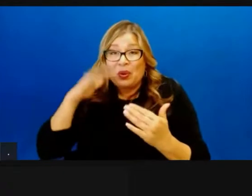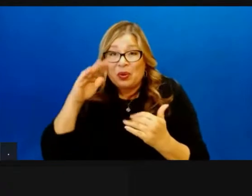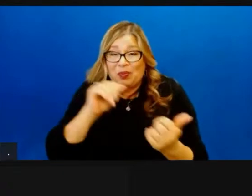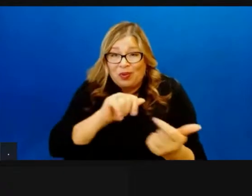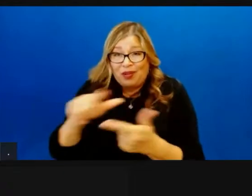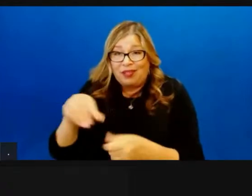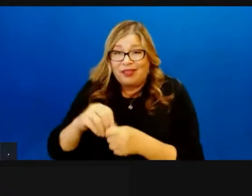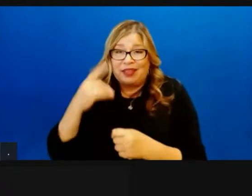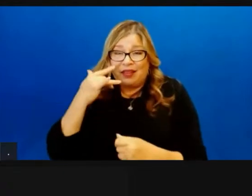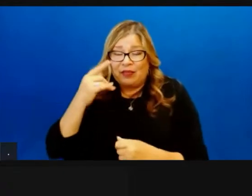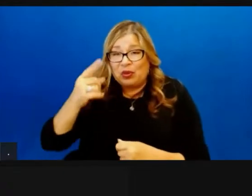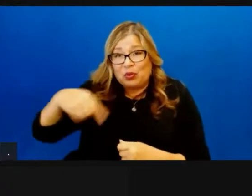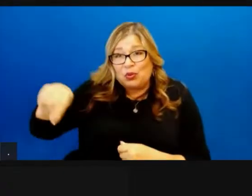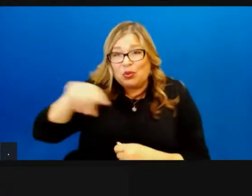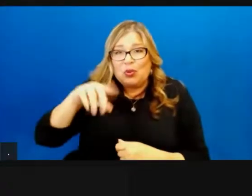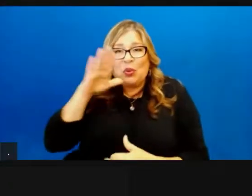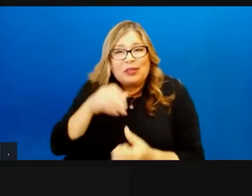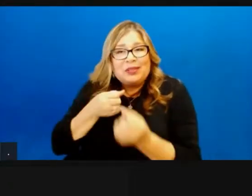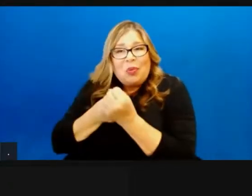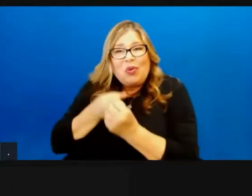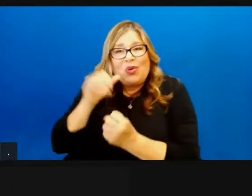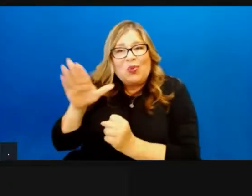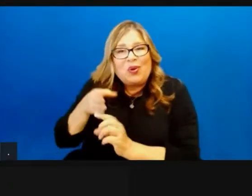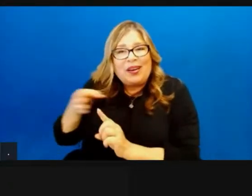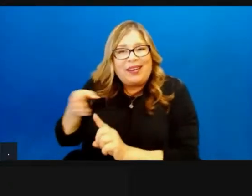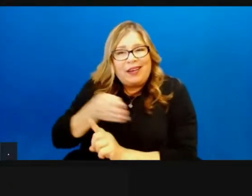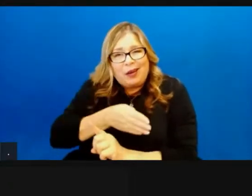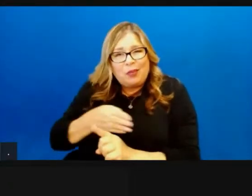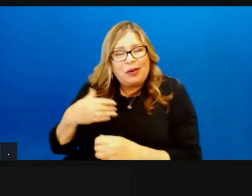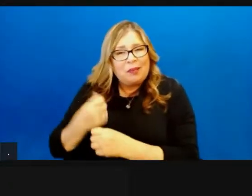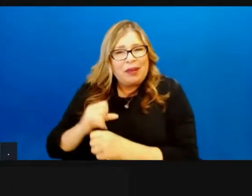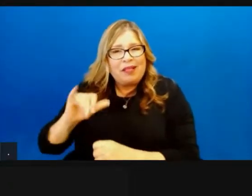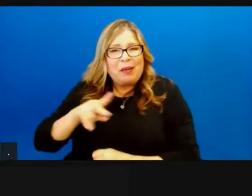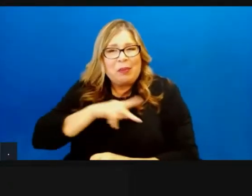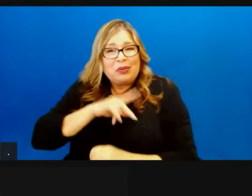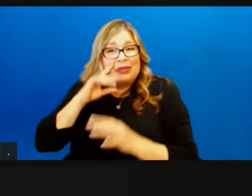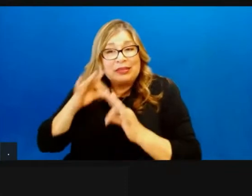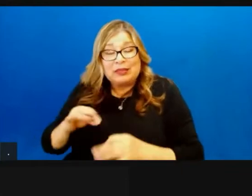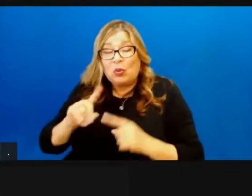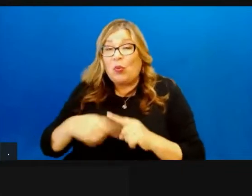in making that personal decision when there isn't the requirement per se.